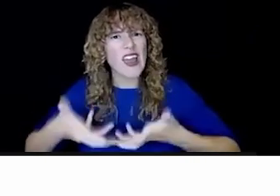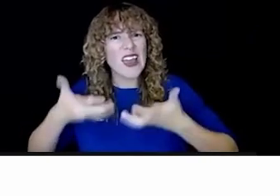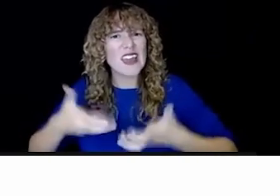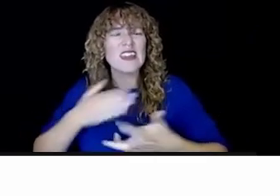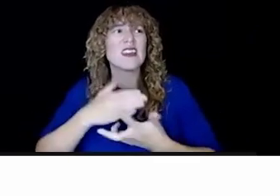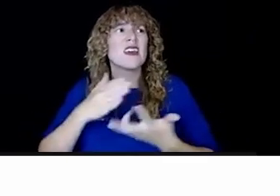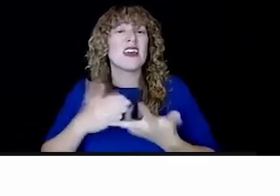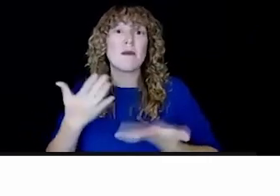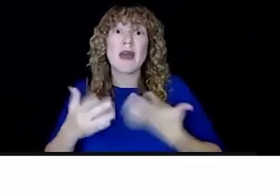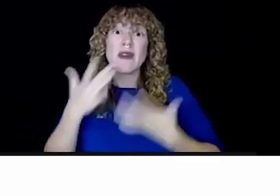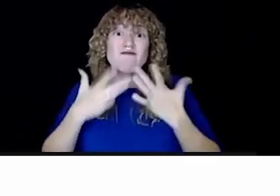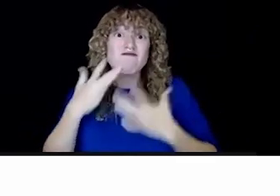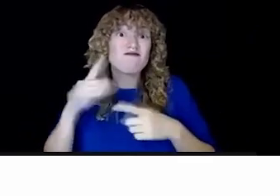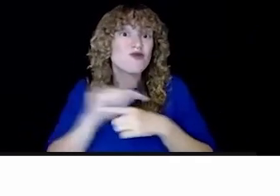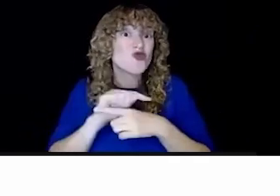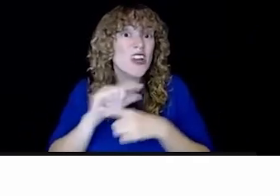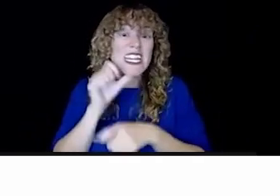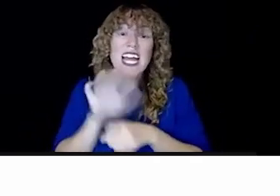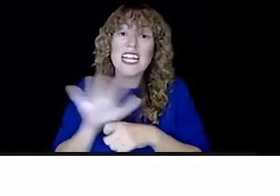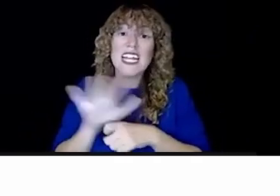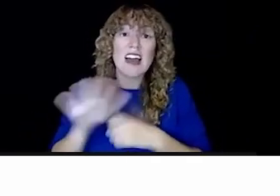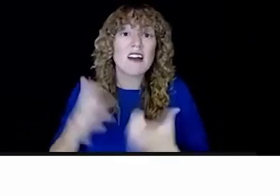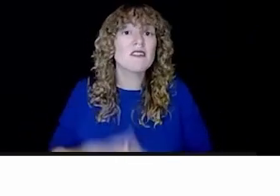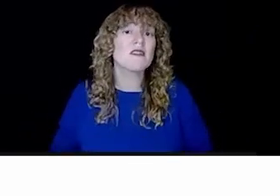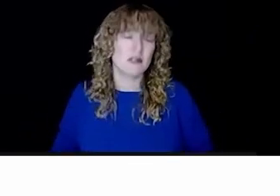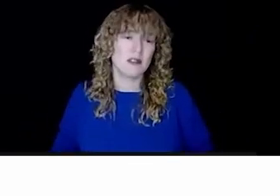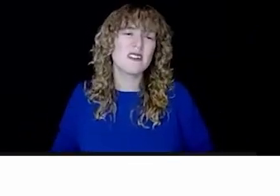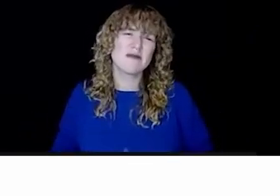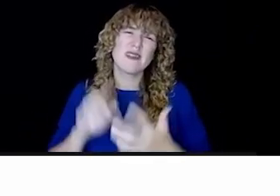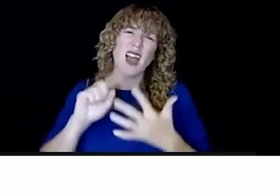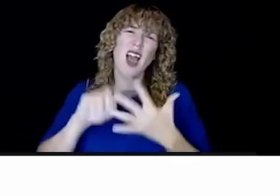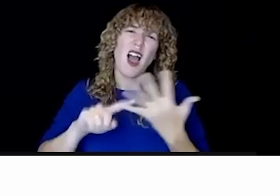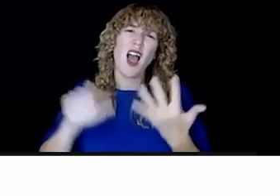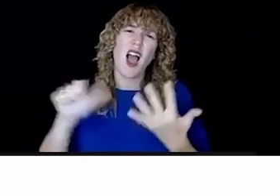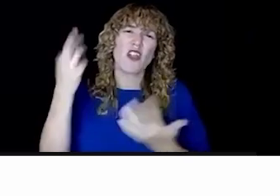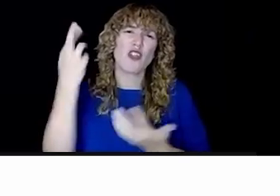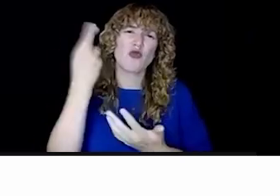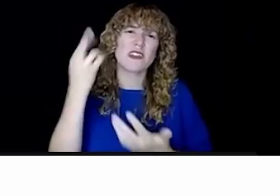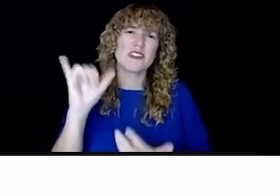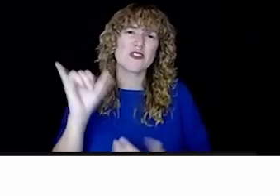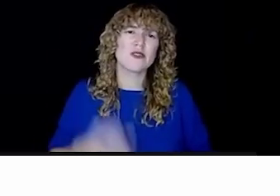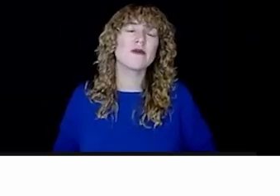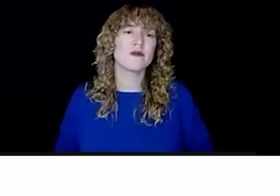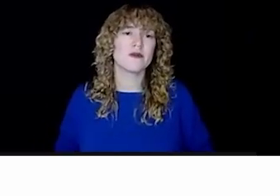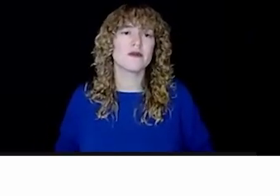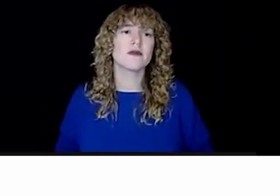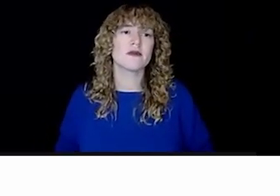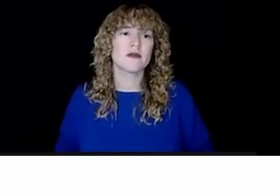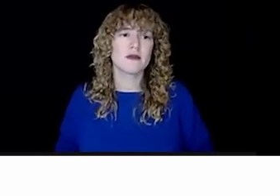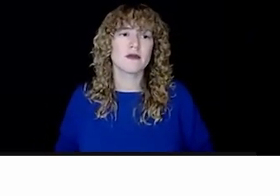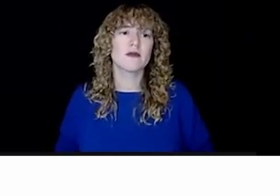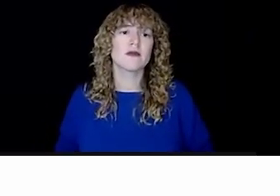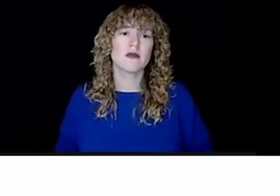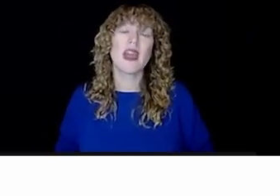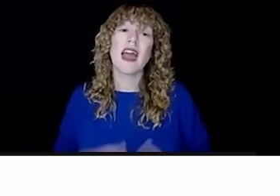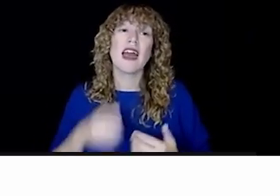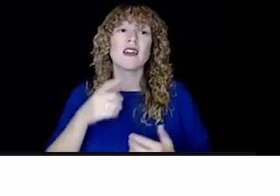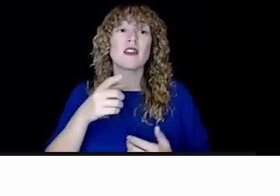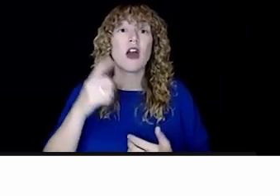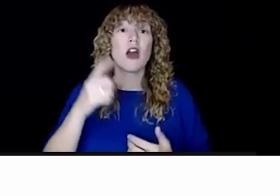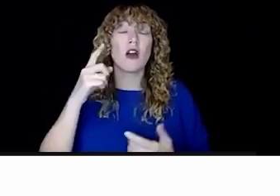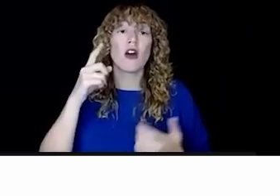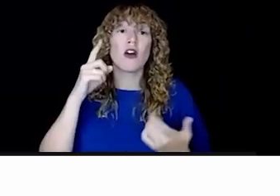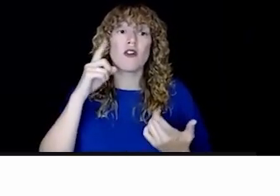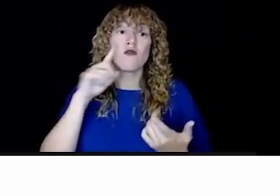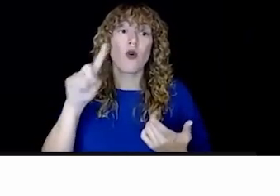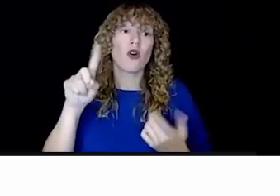factors. Importantly, for both of the surveys, as I mentioned, we would love to be able to identify some people in attendance today or folks